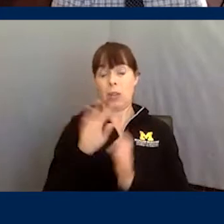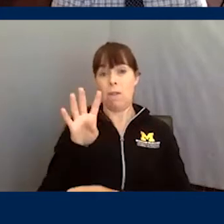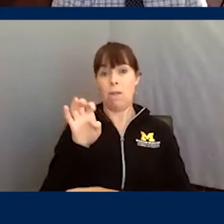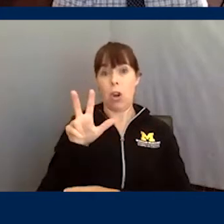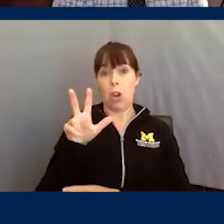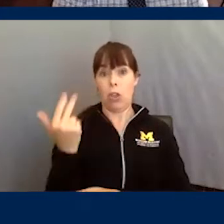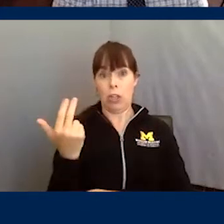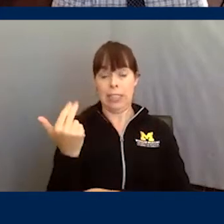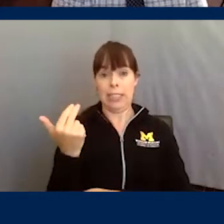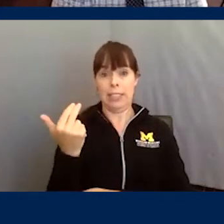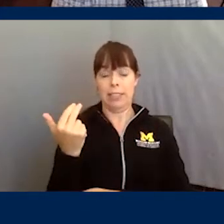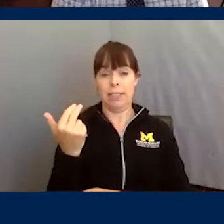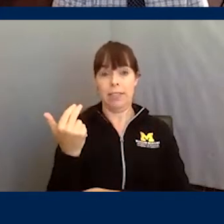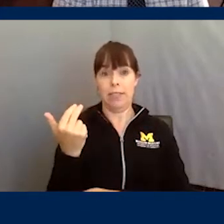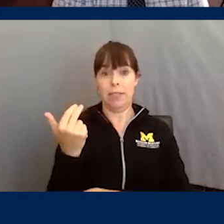64,413